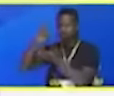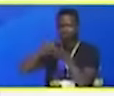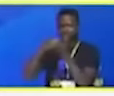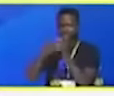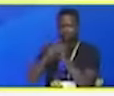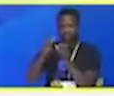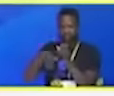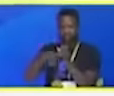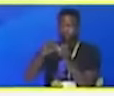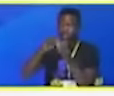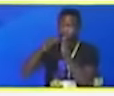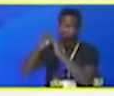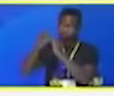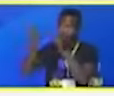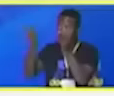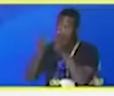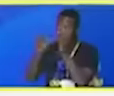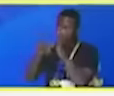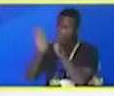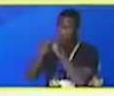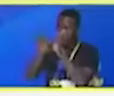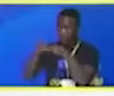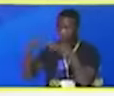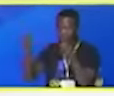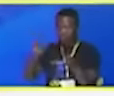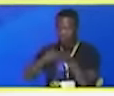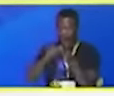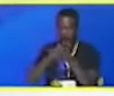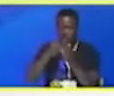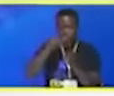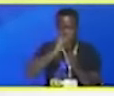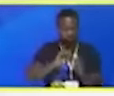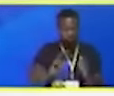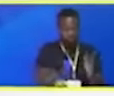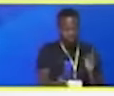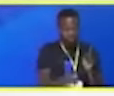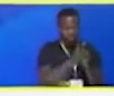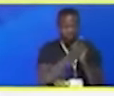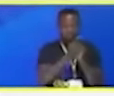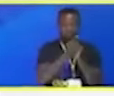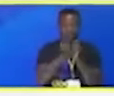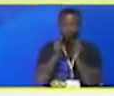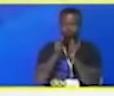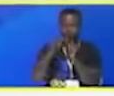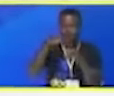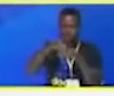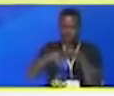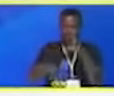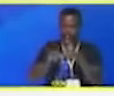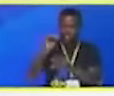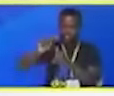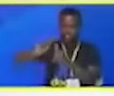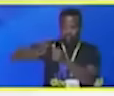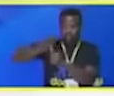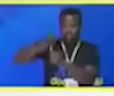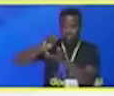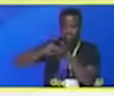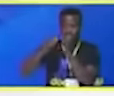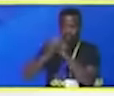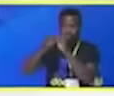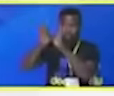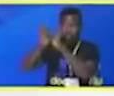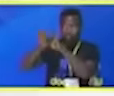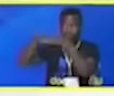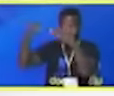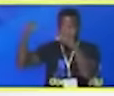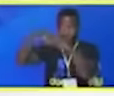economy, when doors are open, you are exposed first in order of spiritual priority. When a door